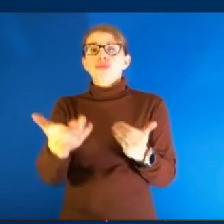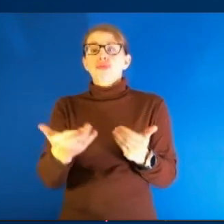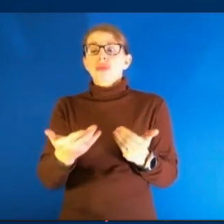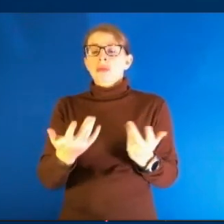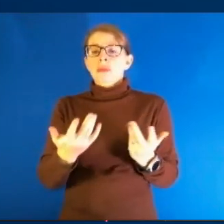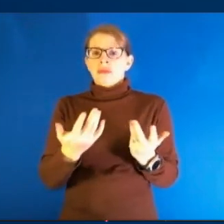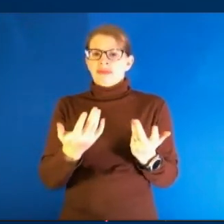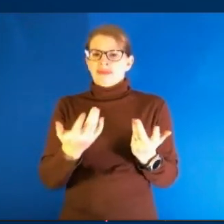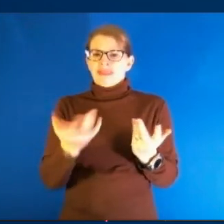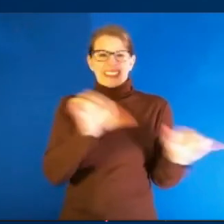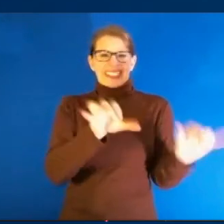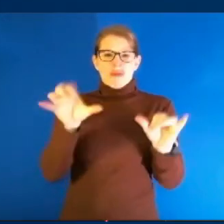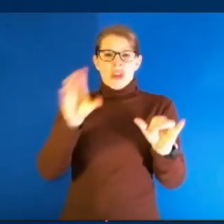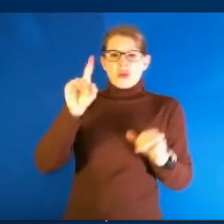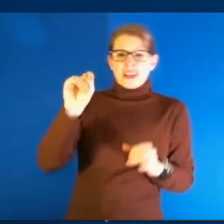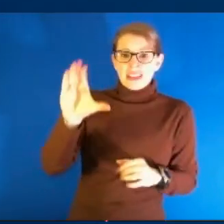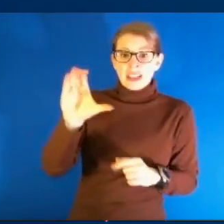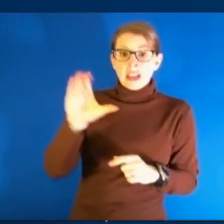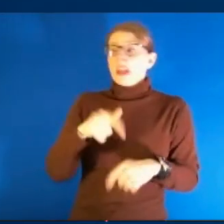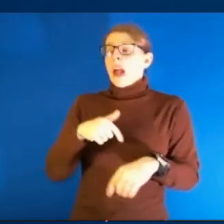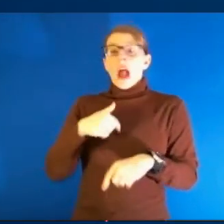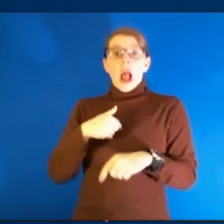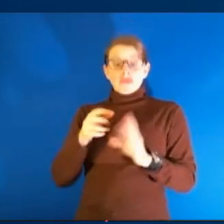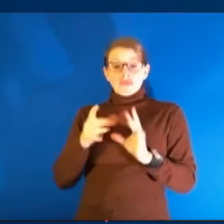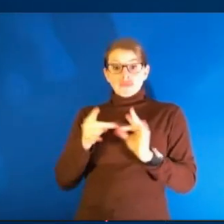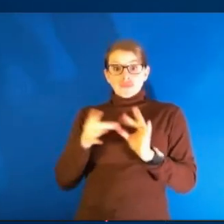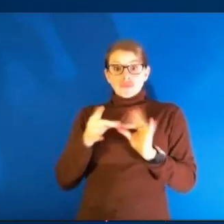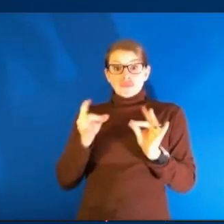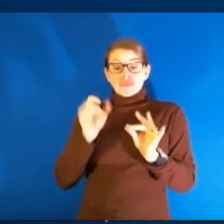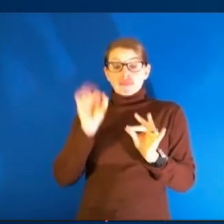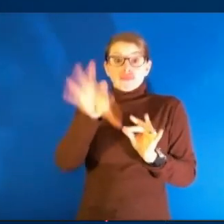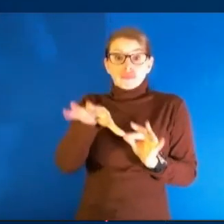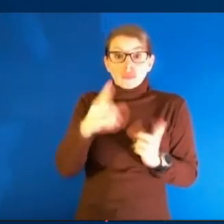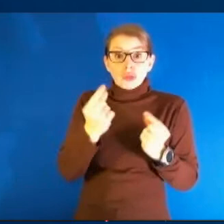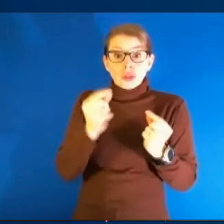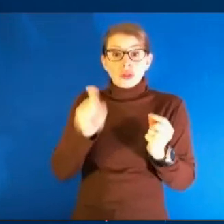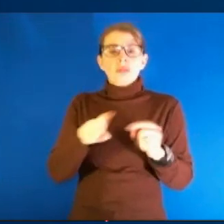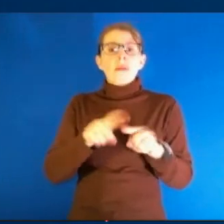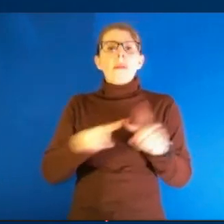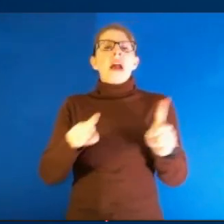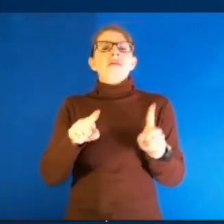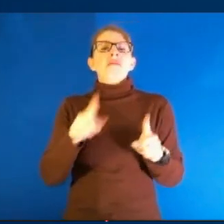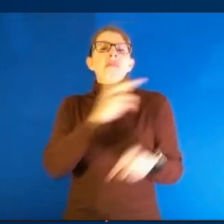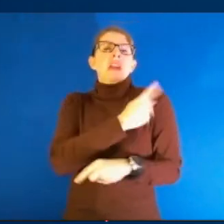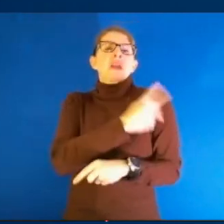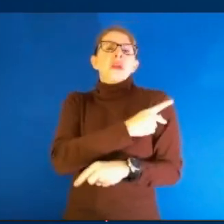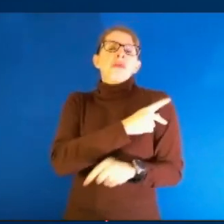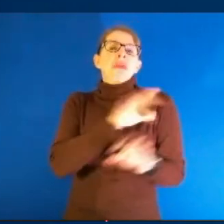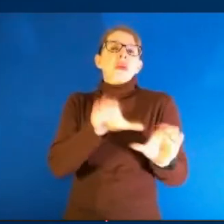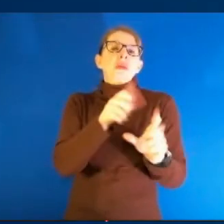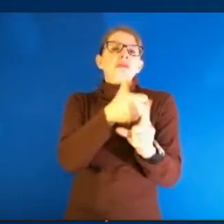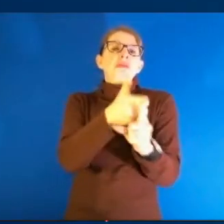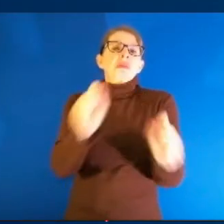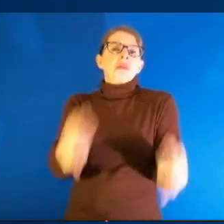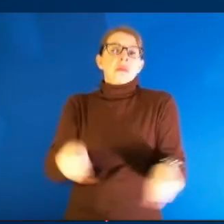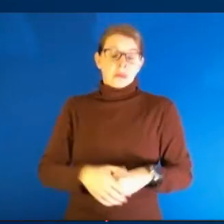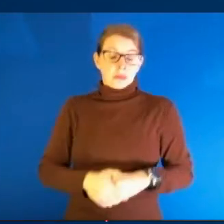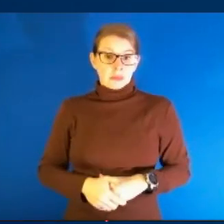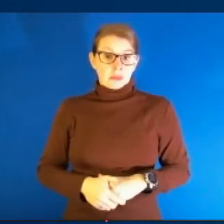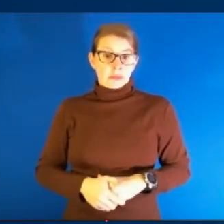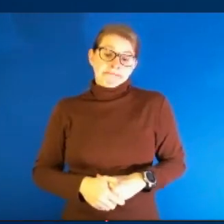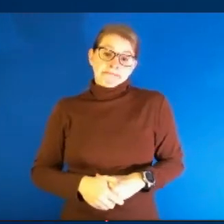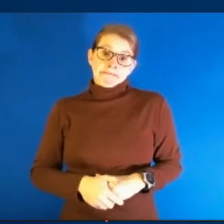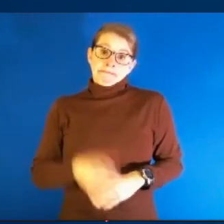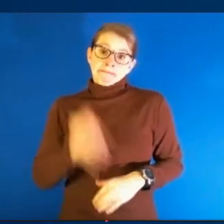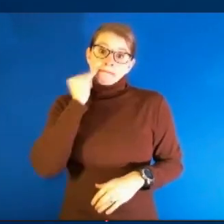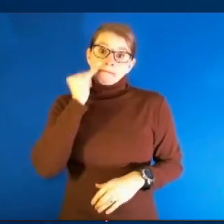the prescribing insert. We'll tell you what you should do, but at the end of the day, you can do whatever you want because you can buy the medicine over the counter. And so if